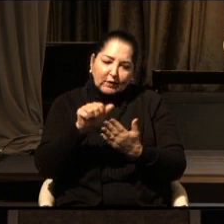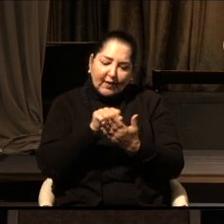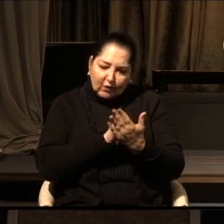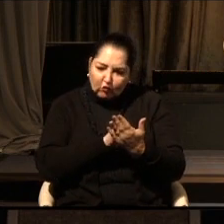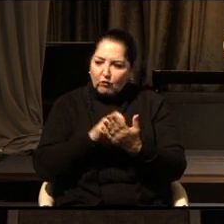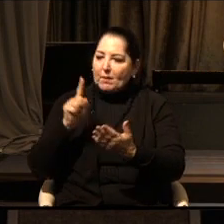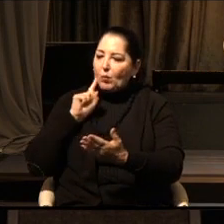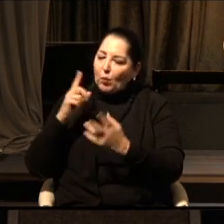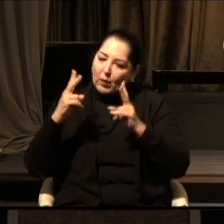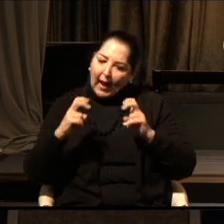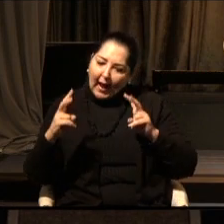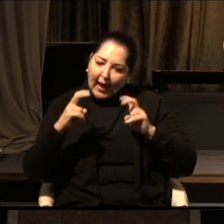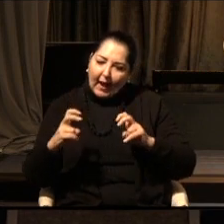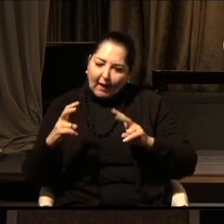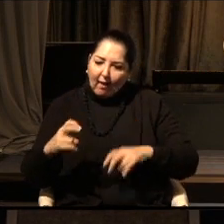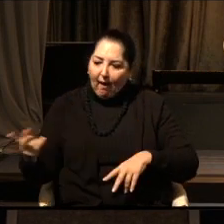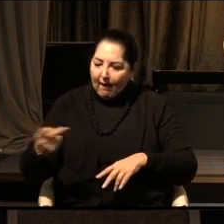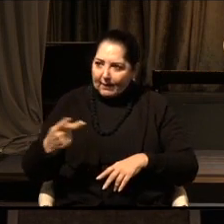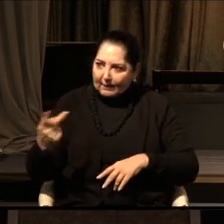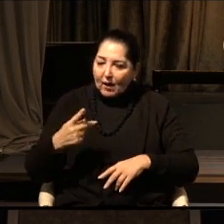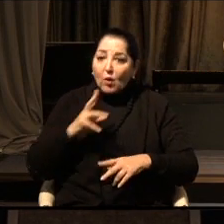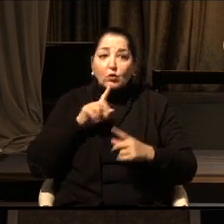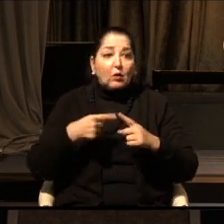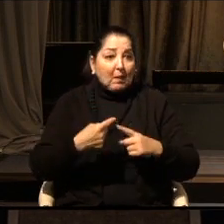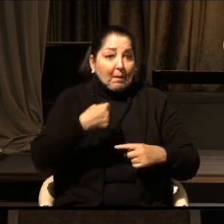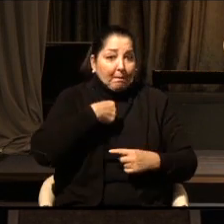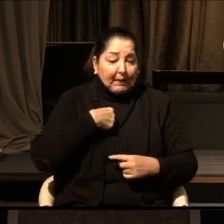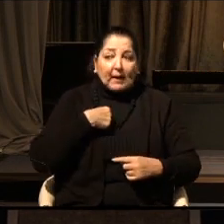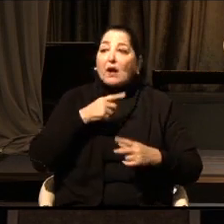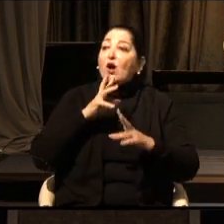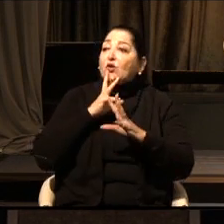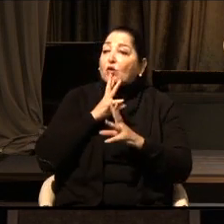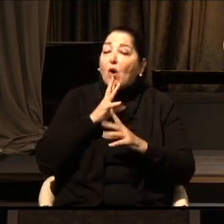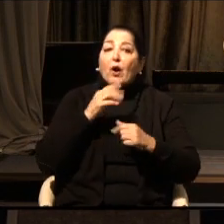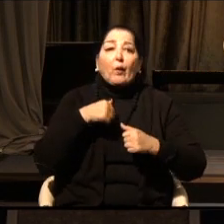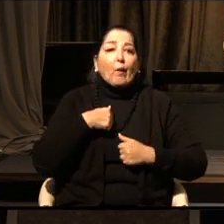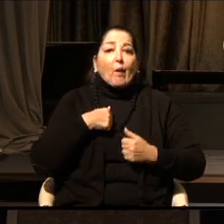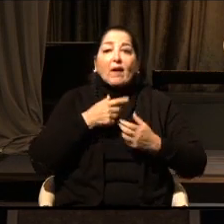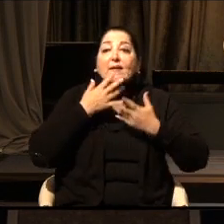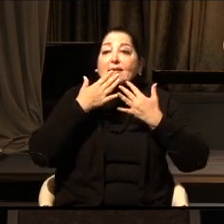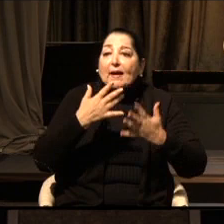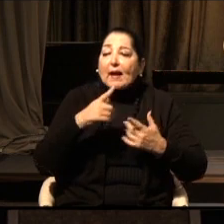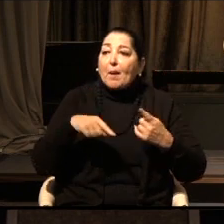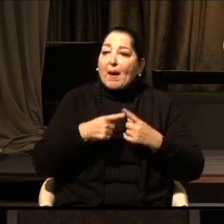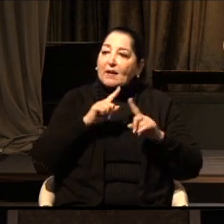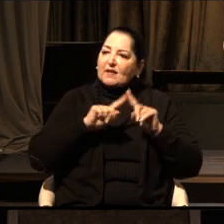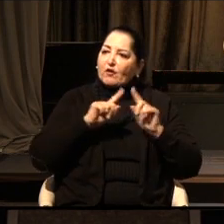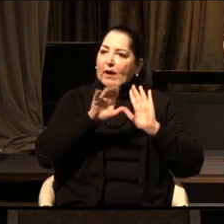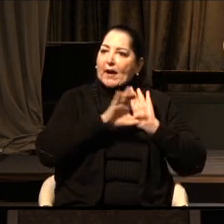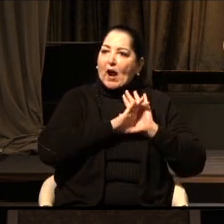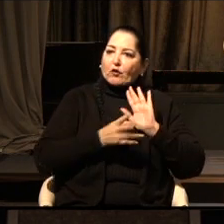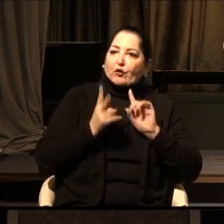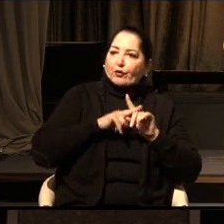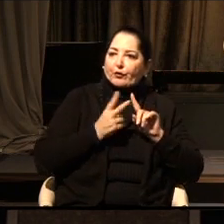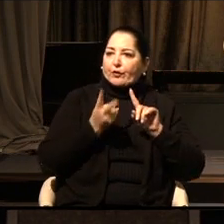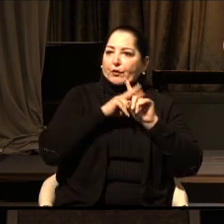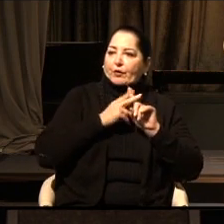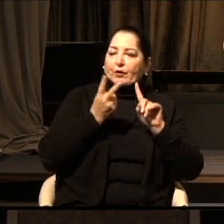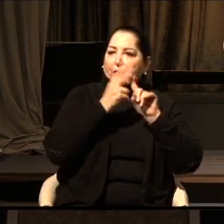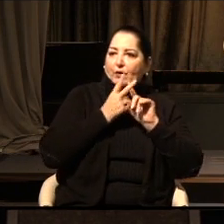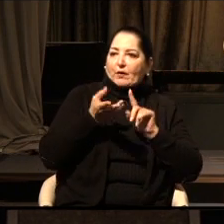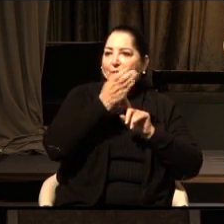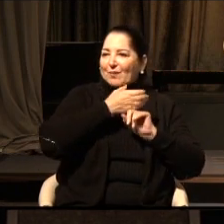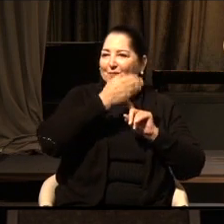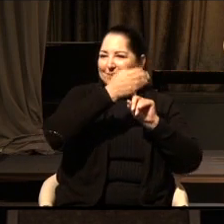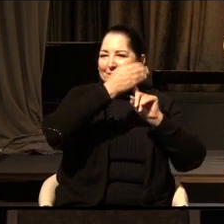me reciting or singing in different types of characters. She even called someone to help choreograph my presentation. That